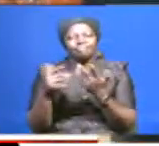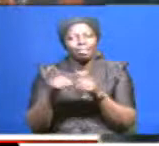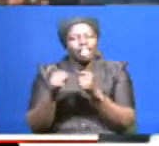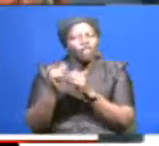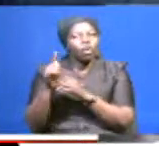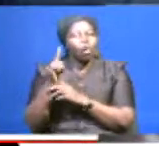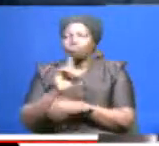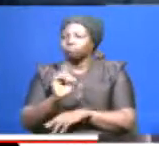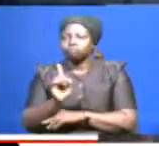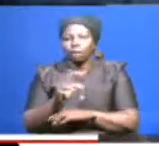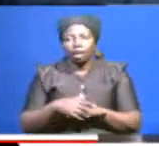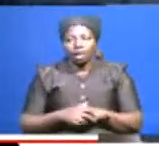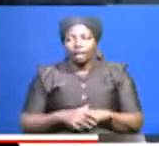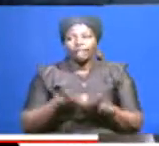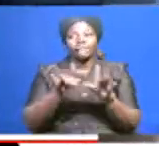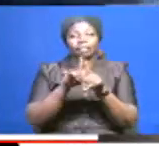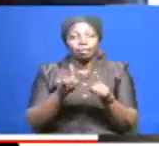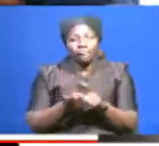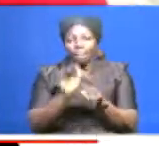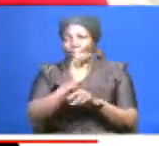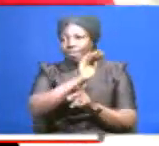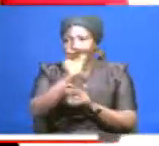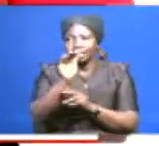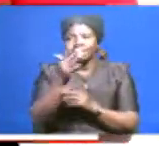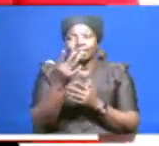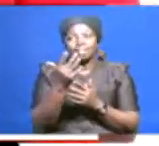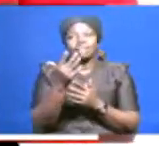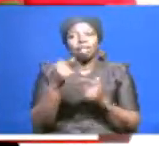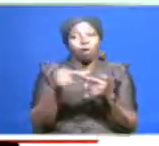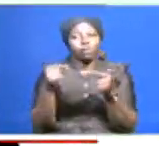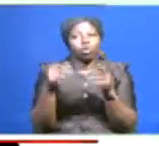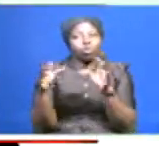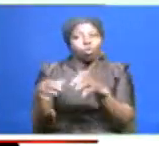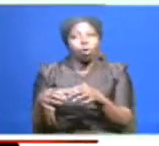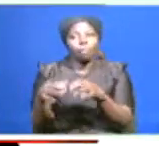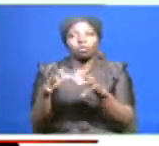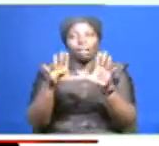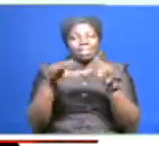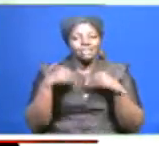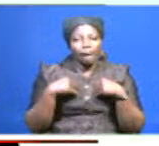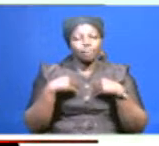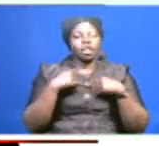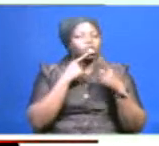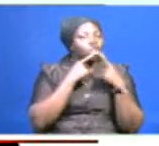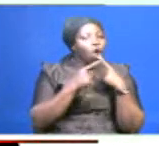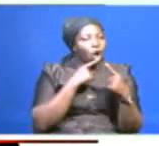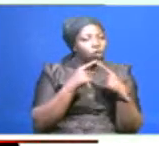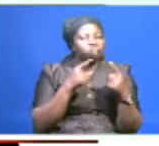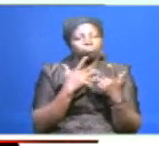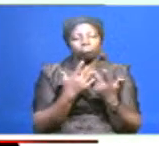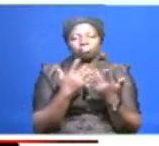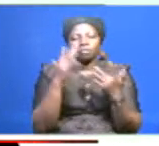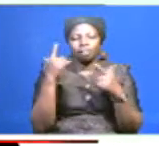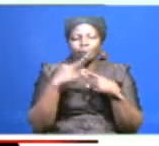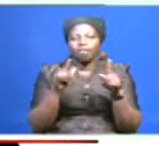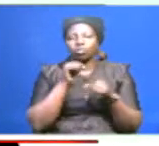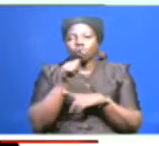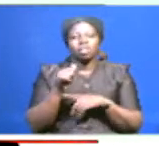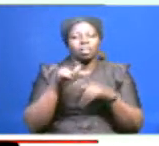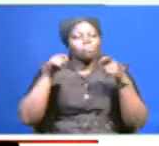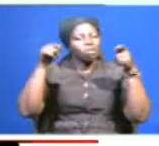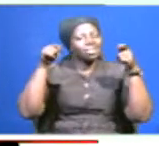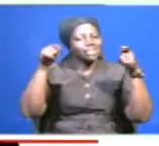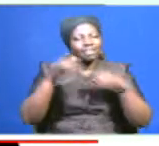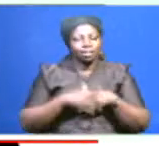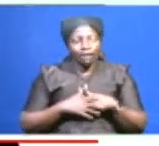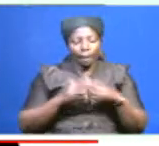opposition leaders to embrace the proposed bipartisan talks instead of the protest. Sitaruhusu mali ya mwananchi